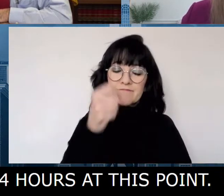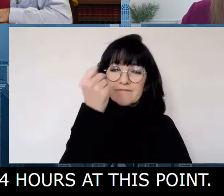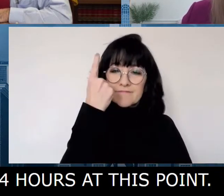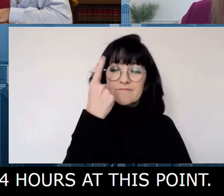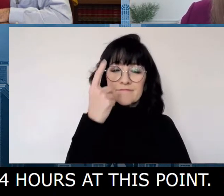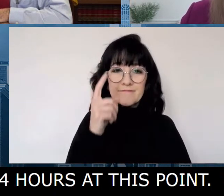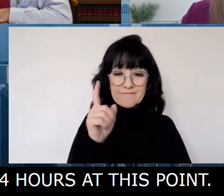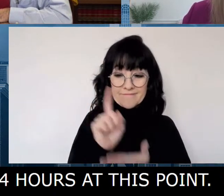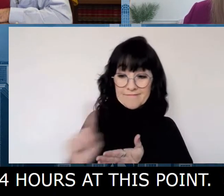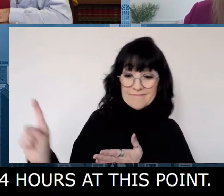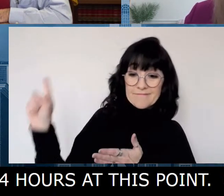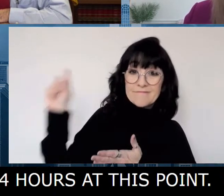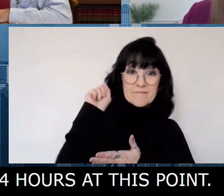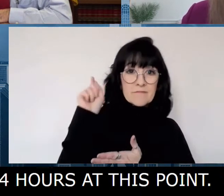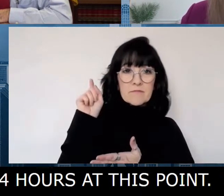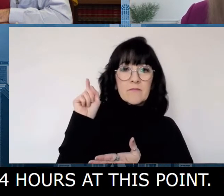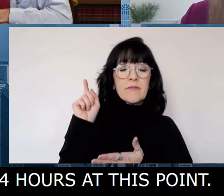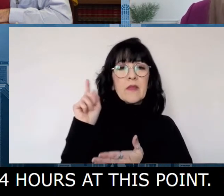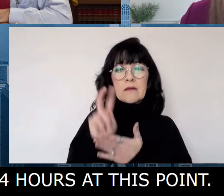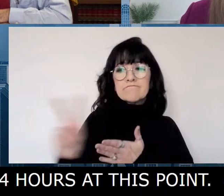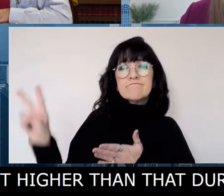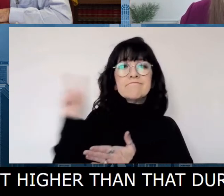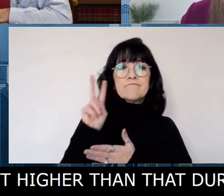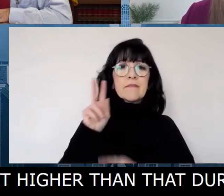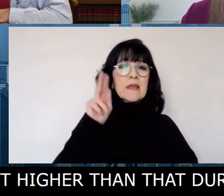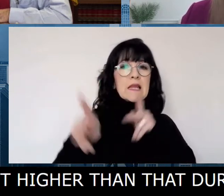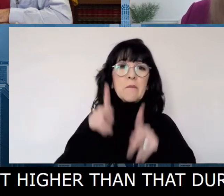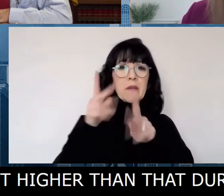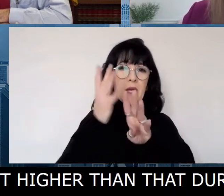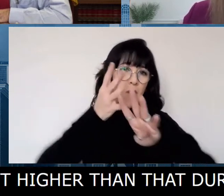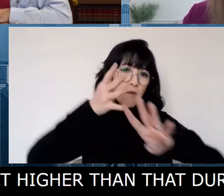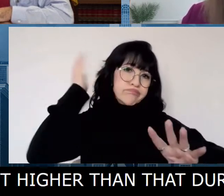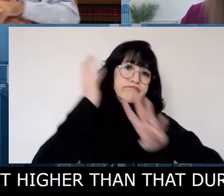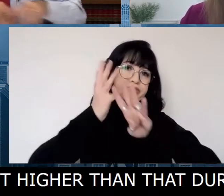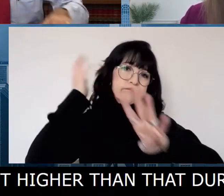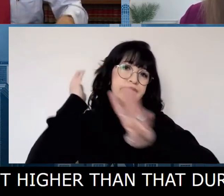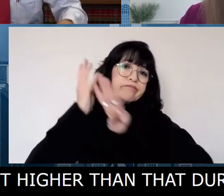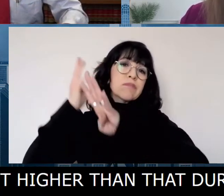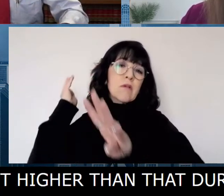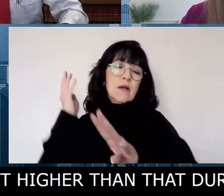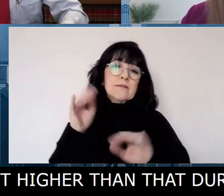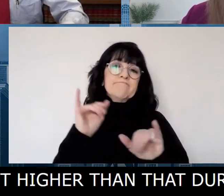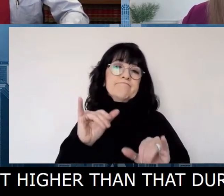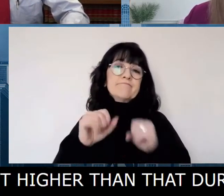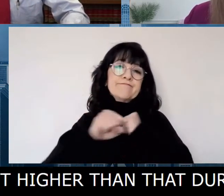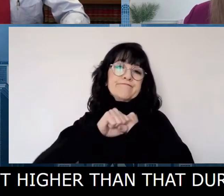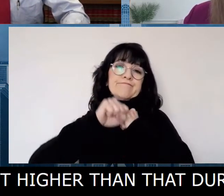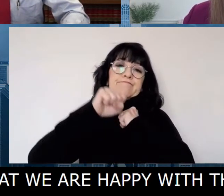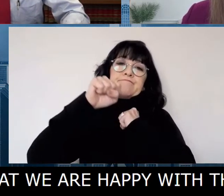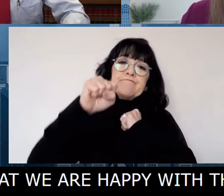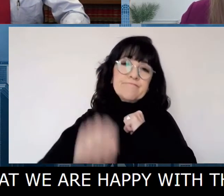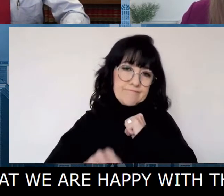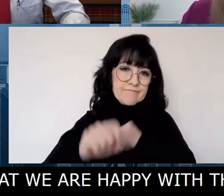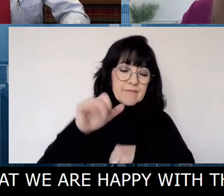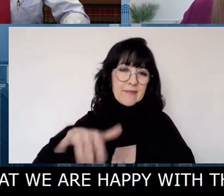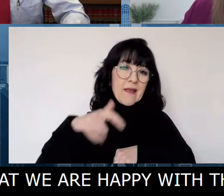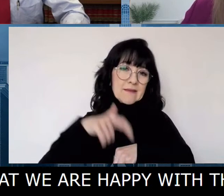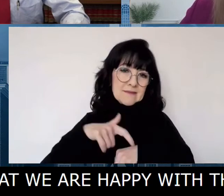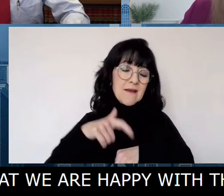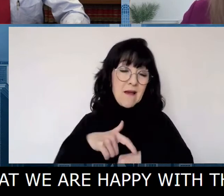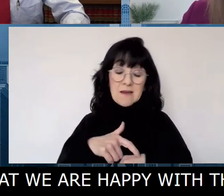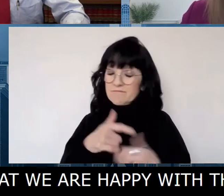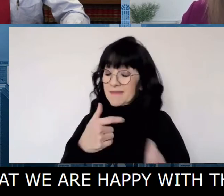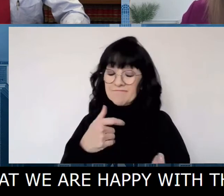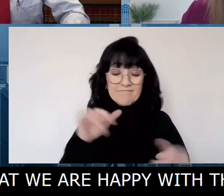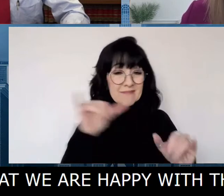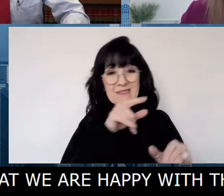with the capacity that we have right now. But as the governor said, we really do support